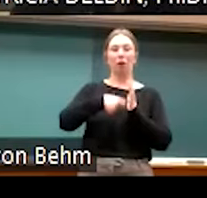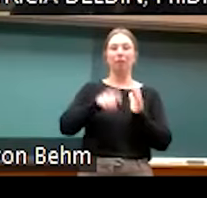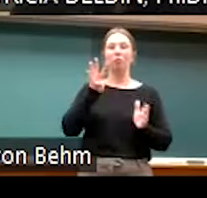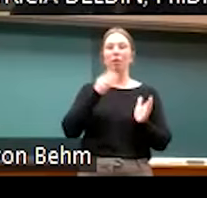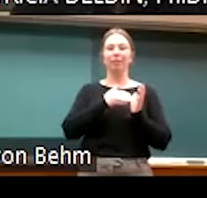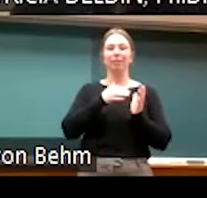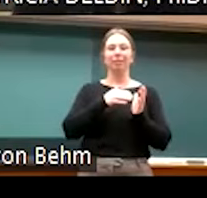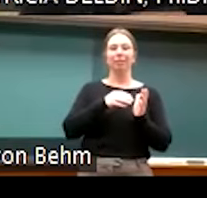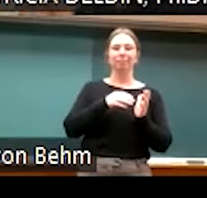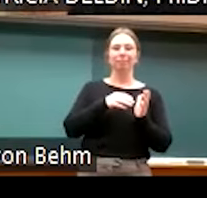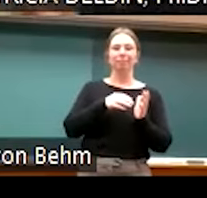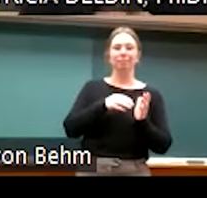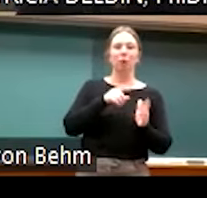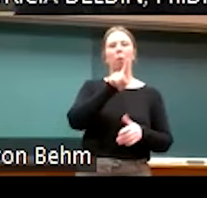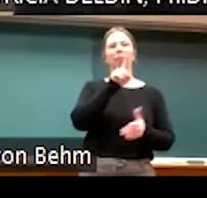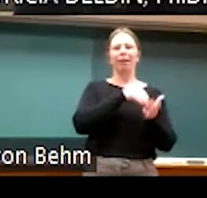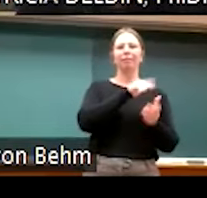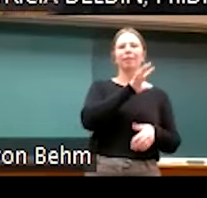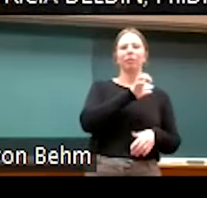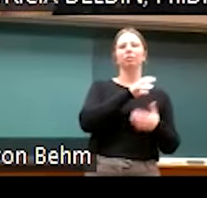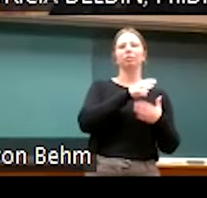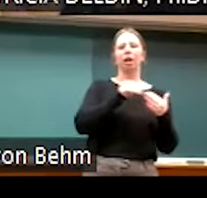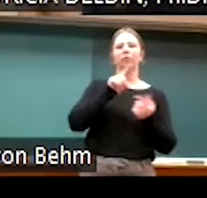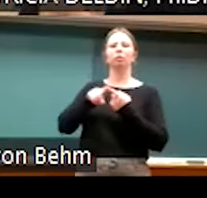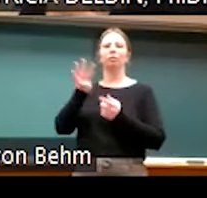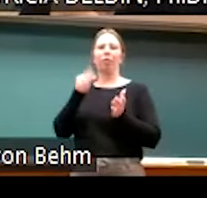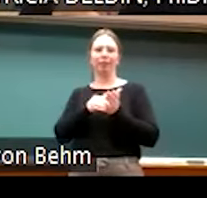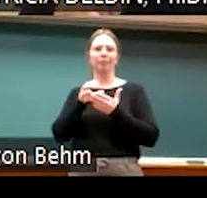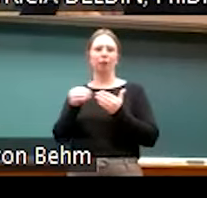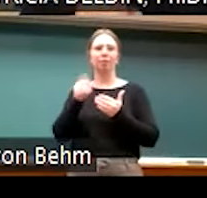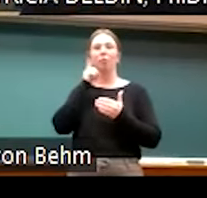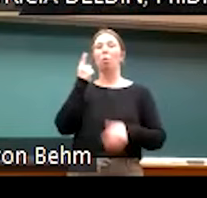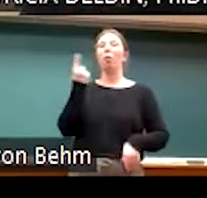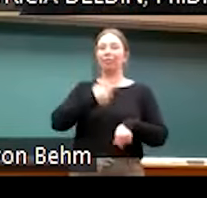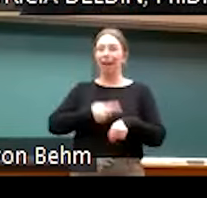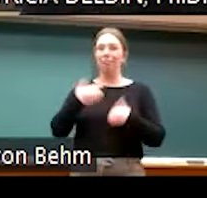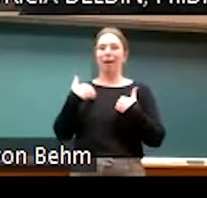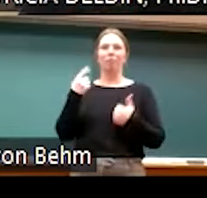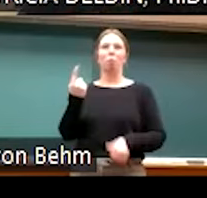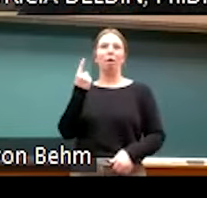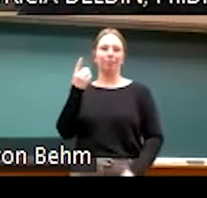to $4,000 to be treated for one episode of care for one disorder.